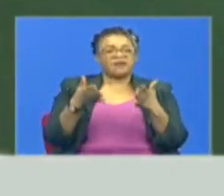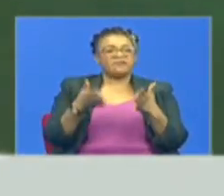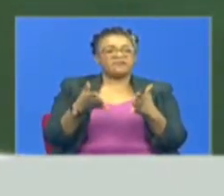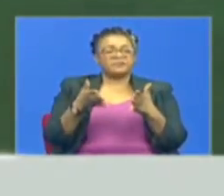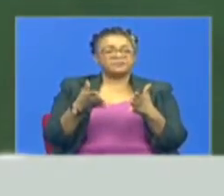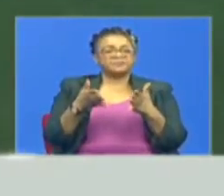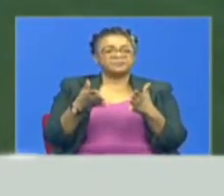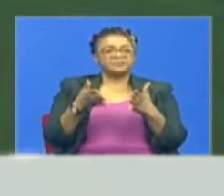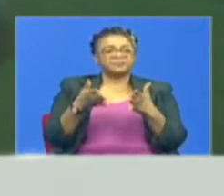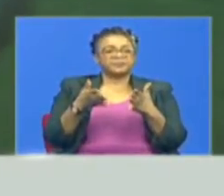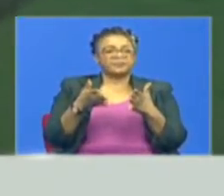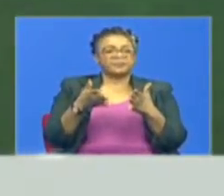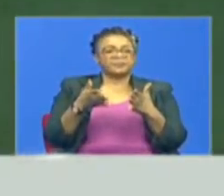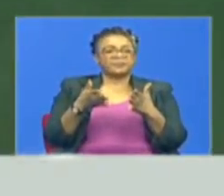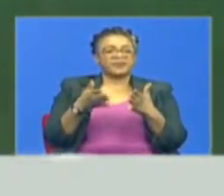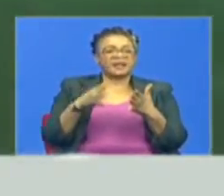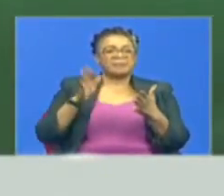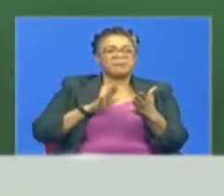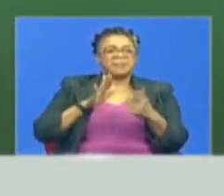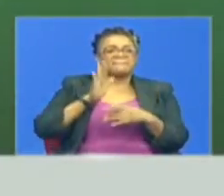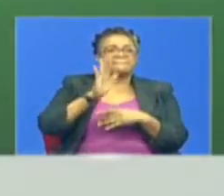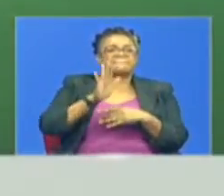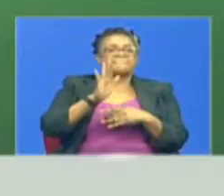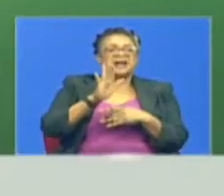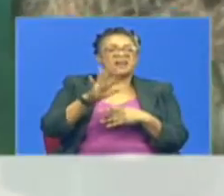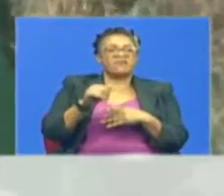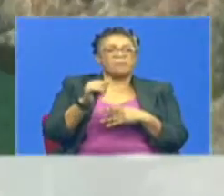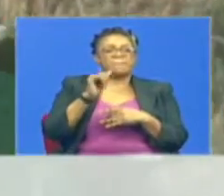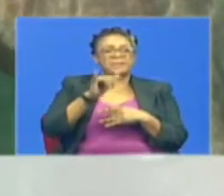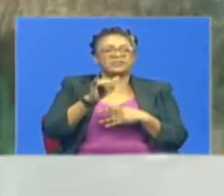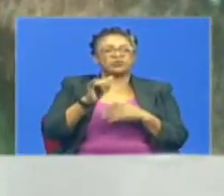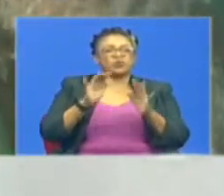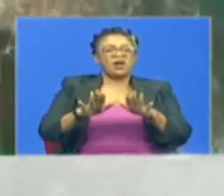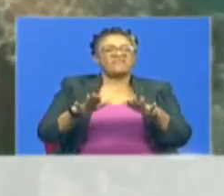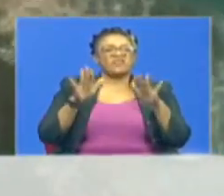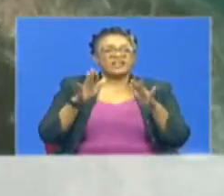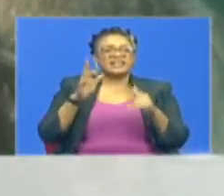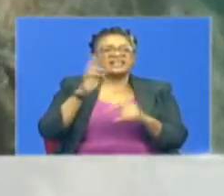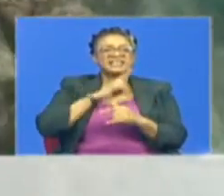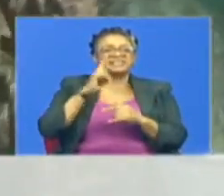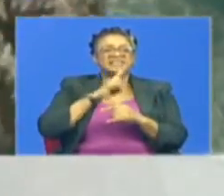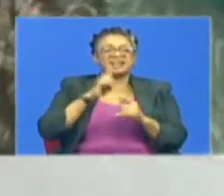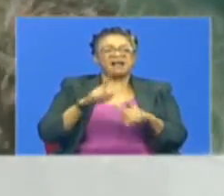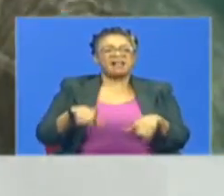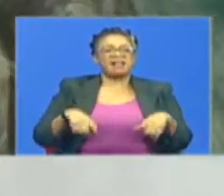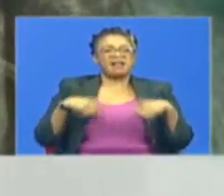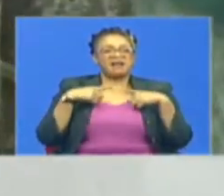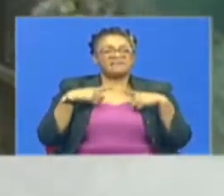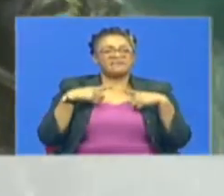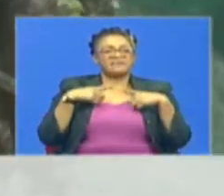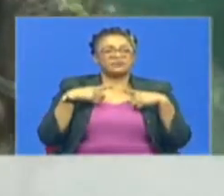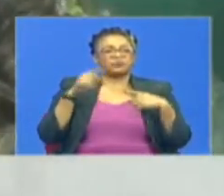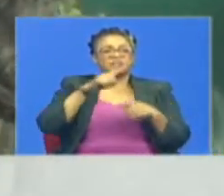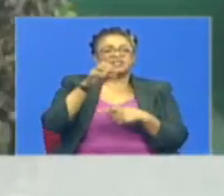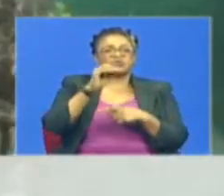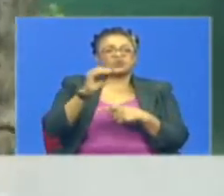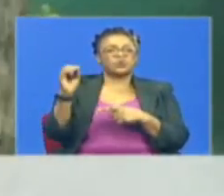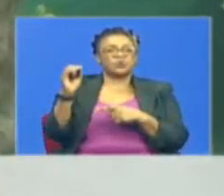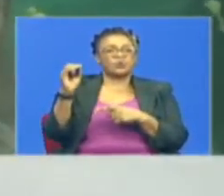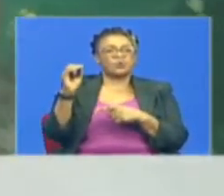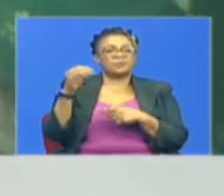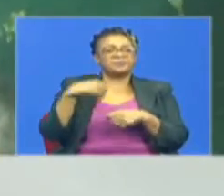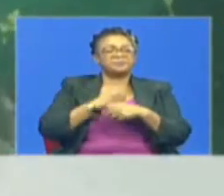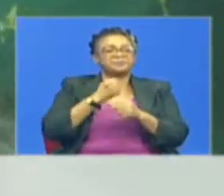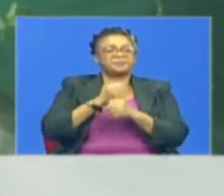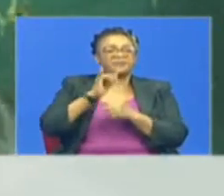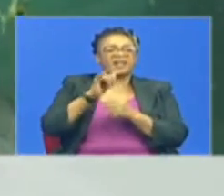the mother isolates herself from the group to avoid risking the life of her calf. So the zoo recreated her natural